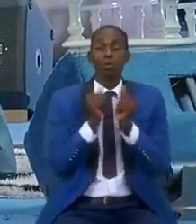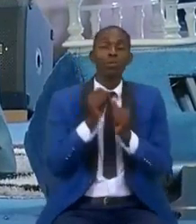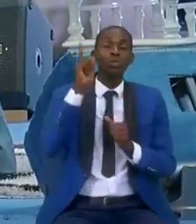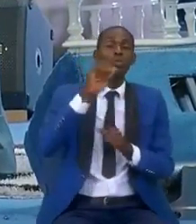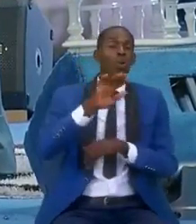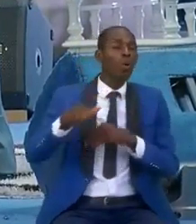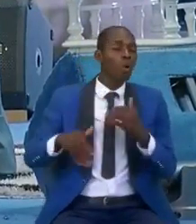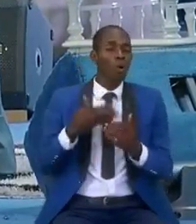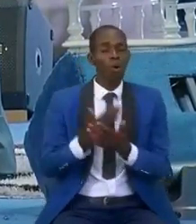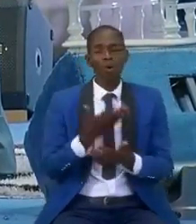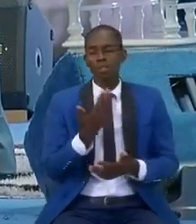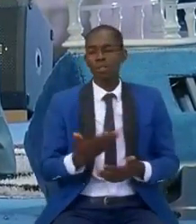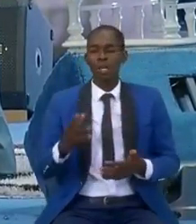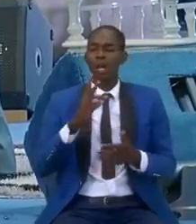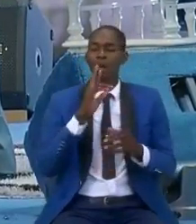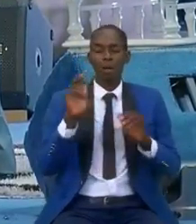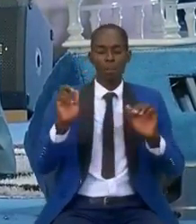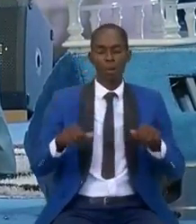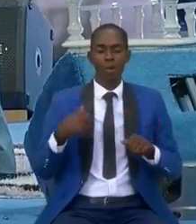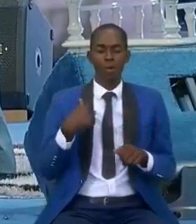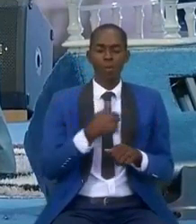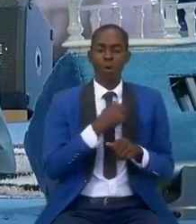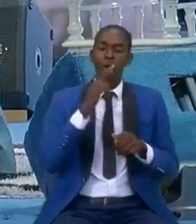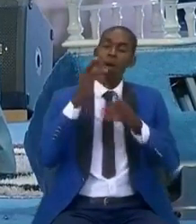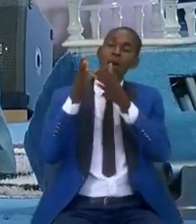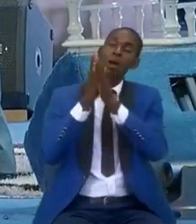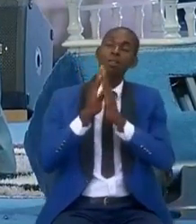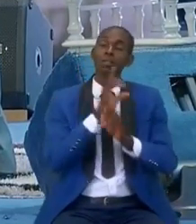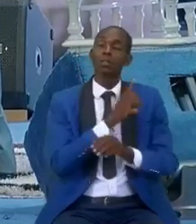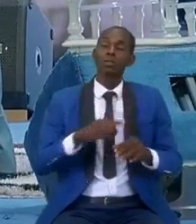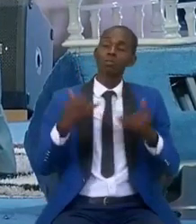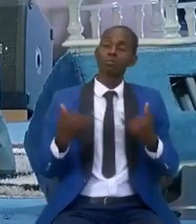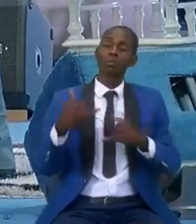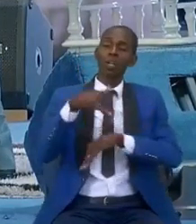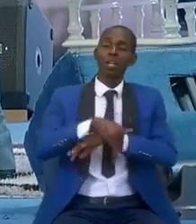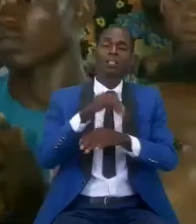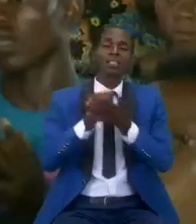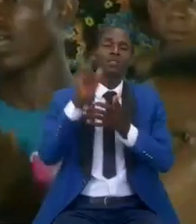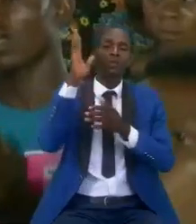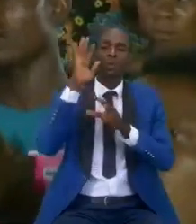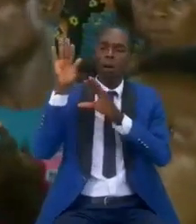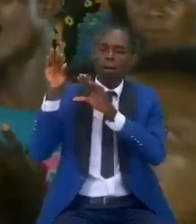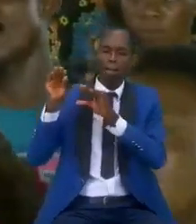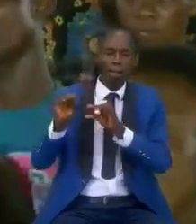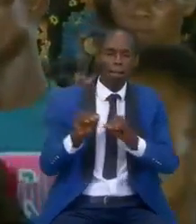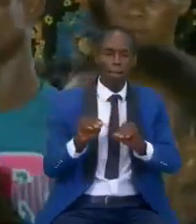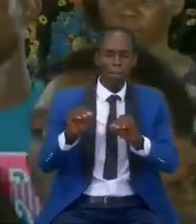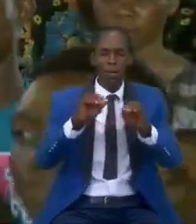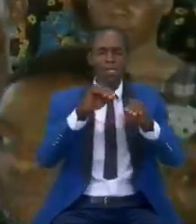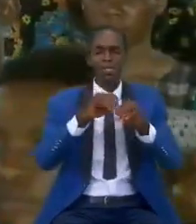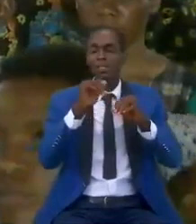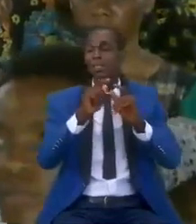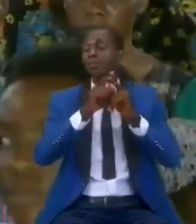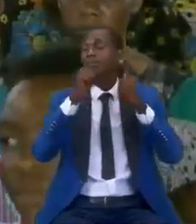tonight that you'll move in an unprecedented manner in Jesus' name. And we